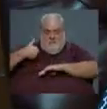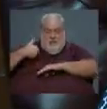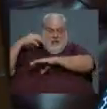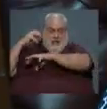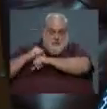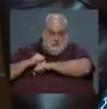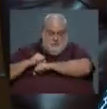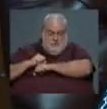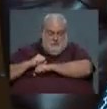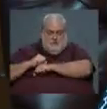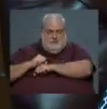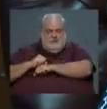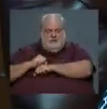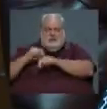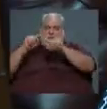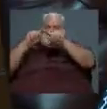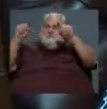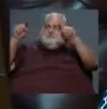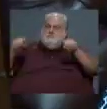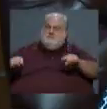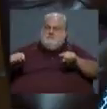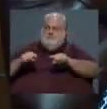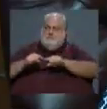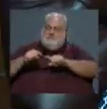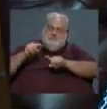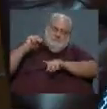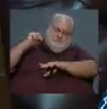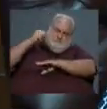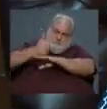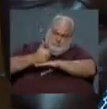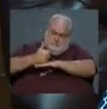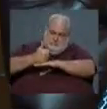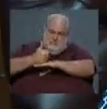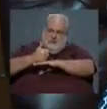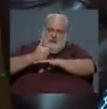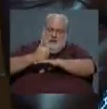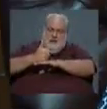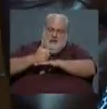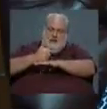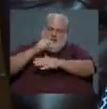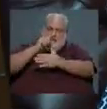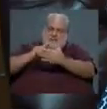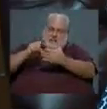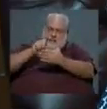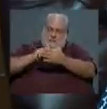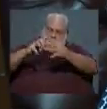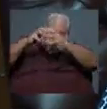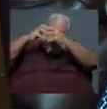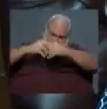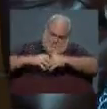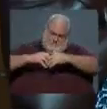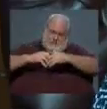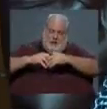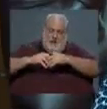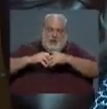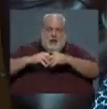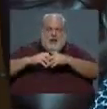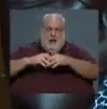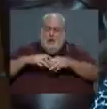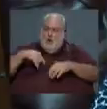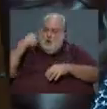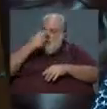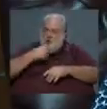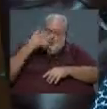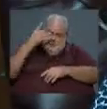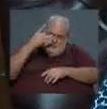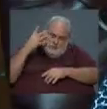Once again, a sign was posted condemning these structures, and it is an eyesore. So I know we've got some residents